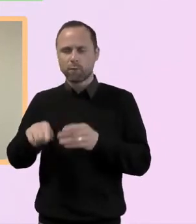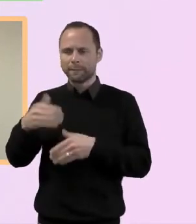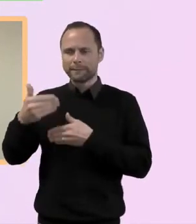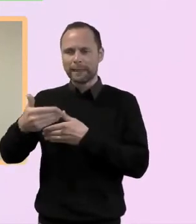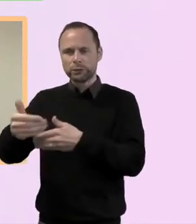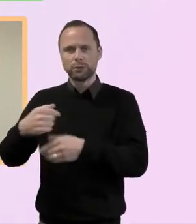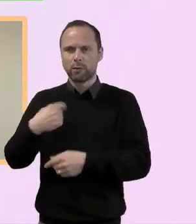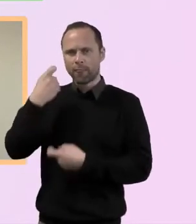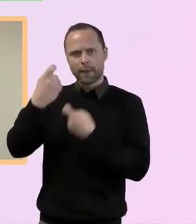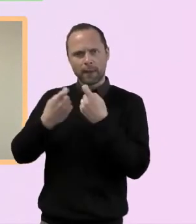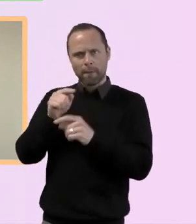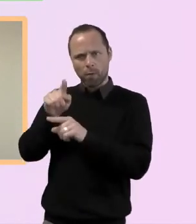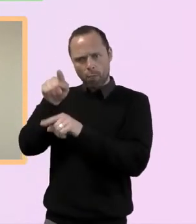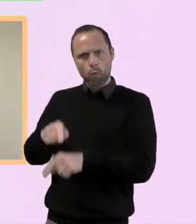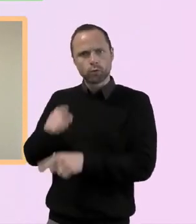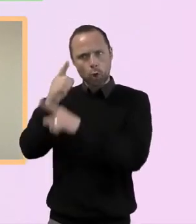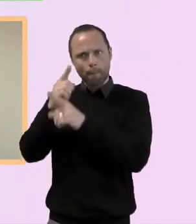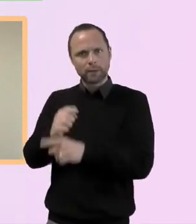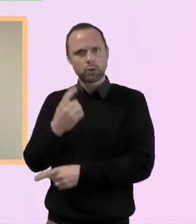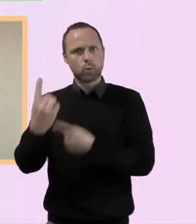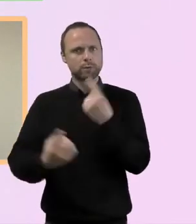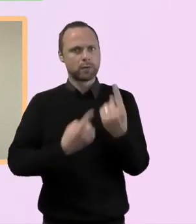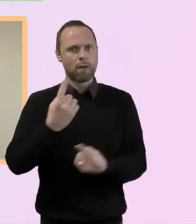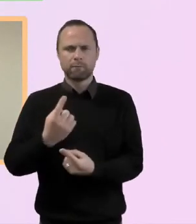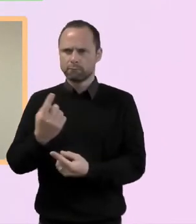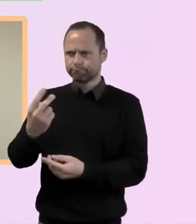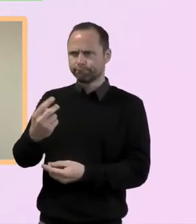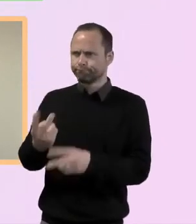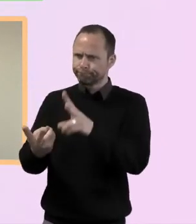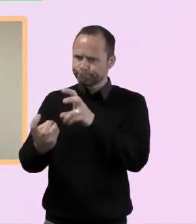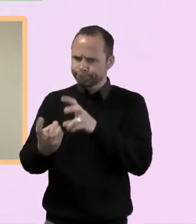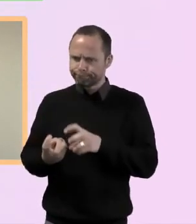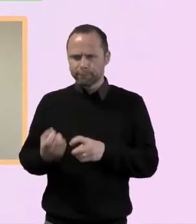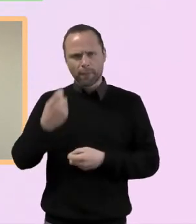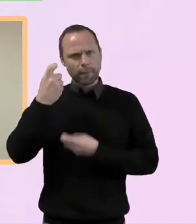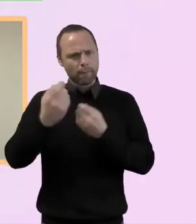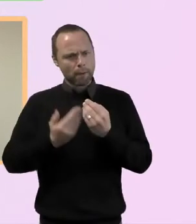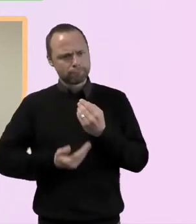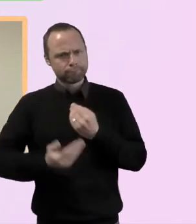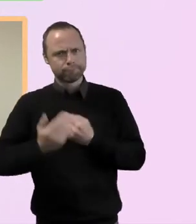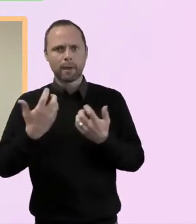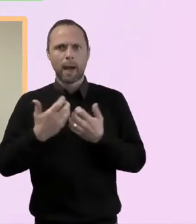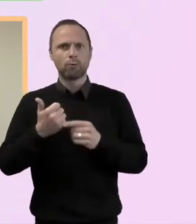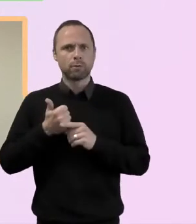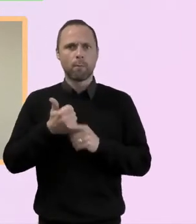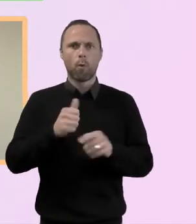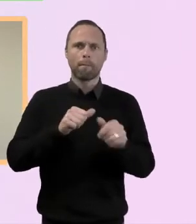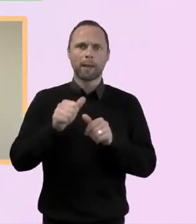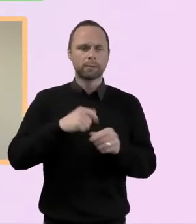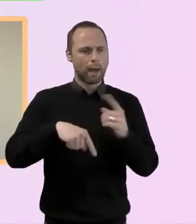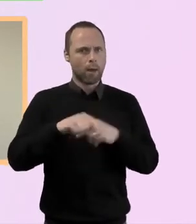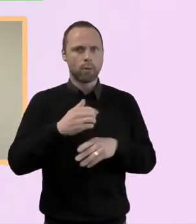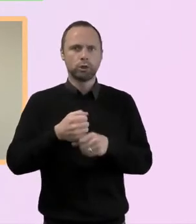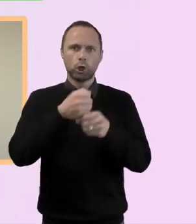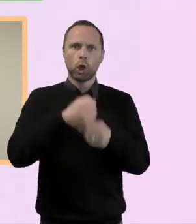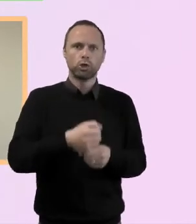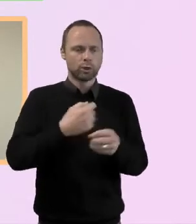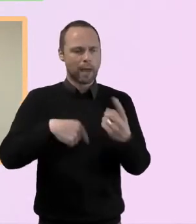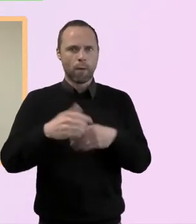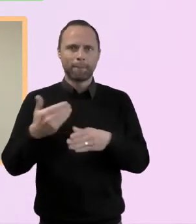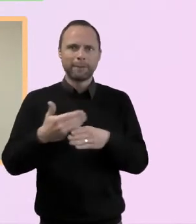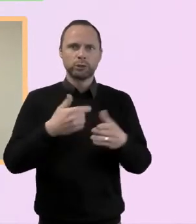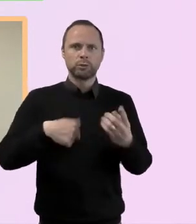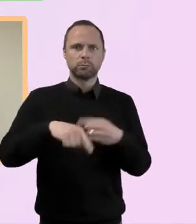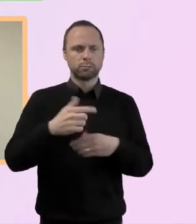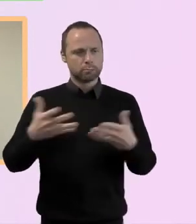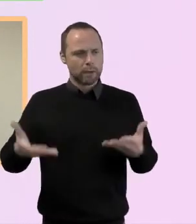equip God's people and support mission amongst us and through us. But let me pray for us. Uh, and thank you